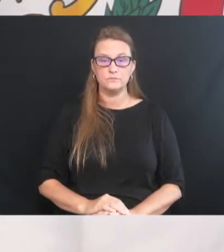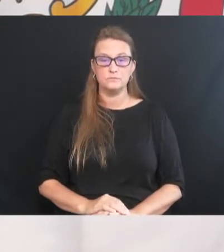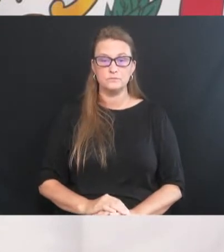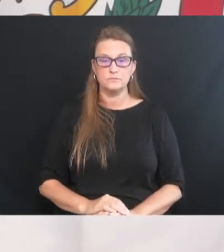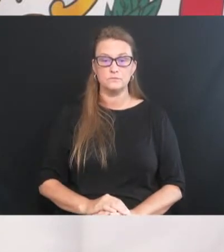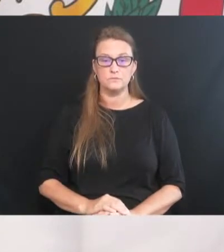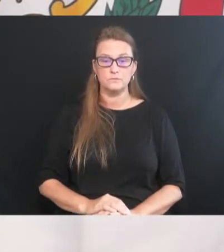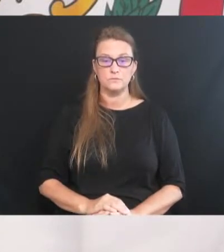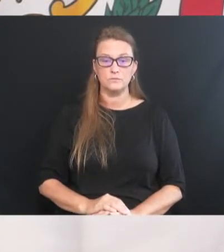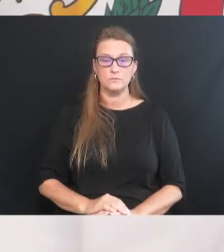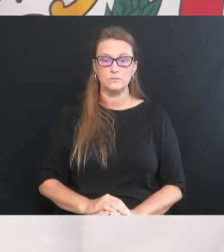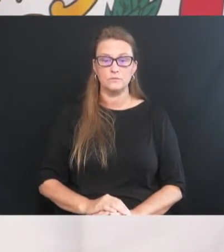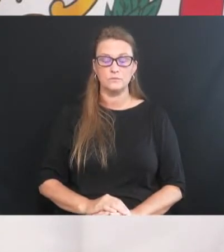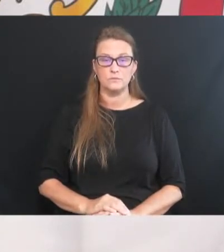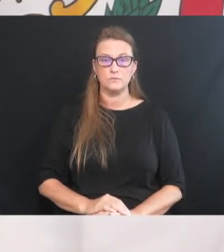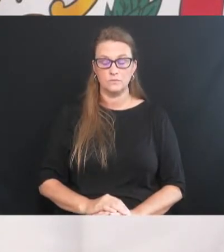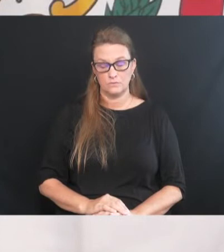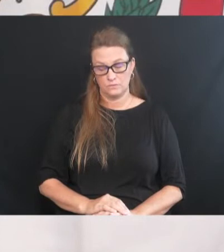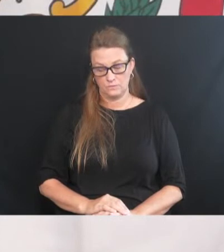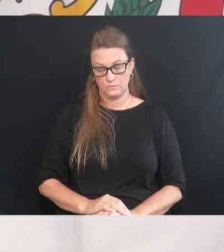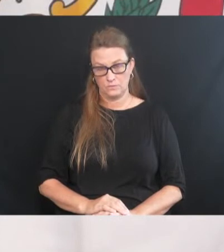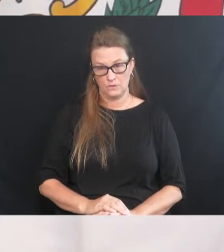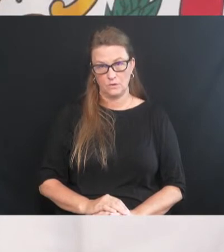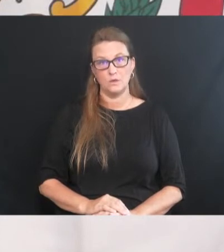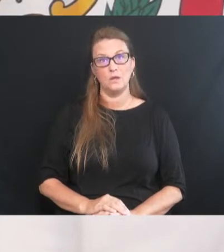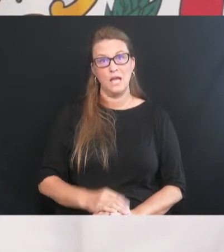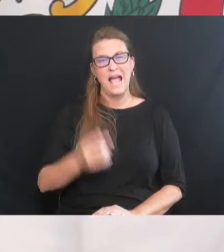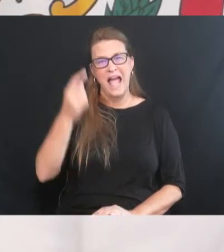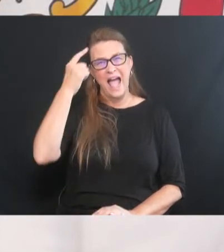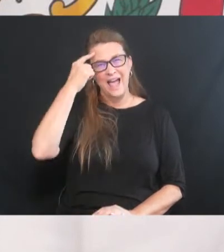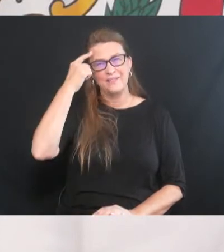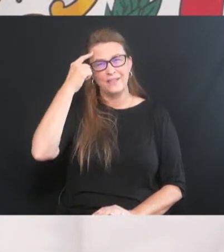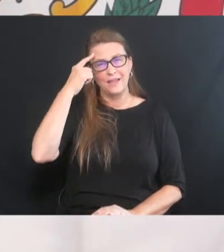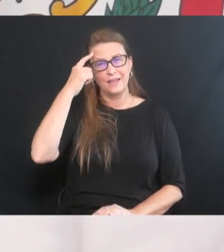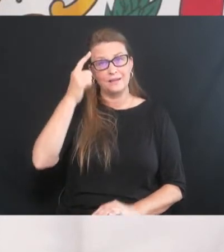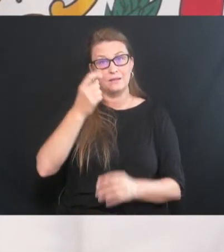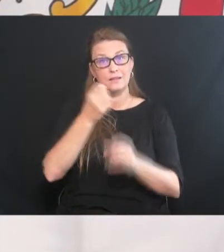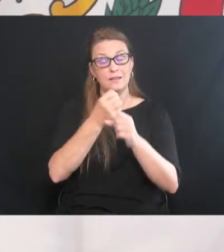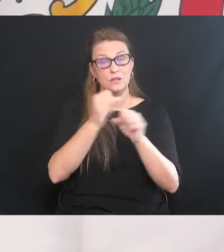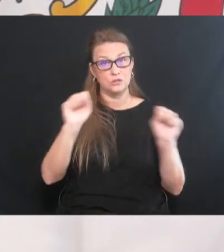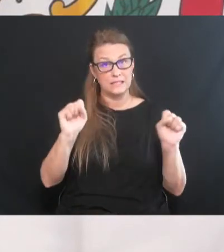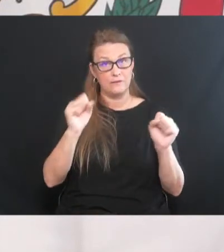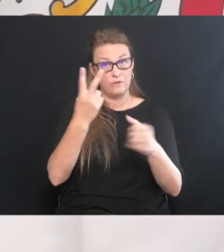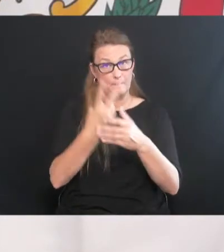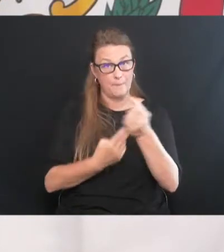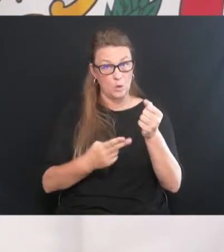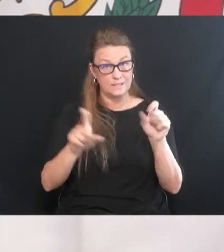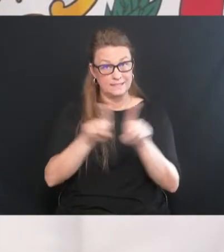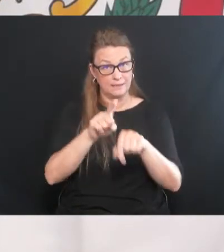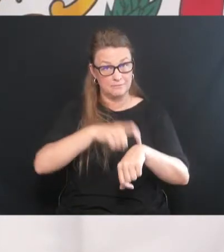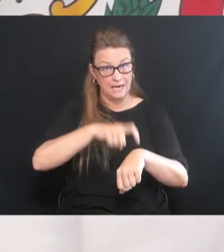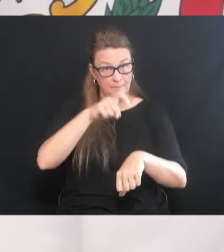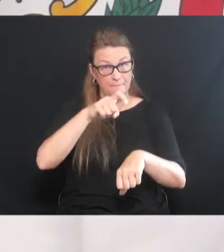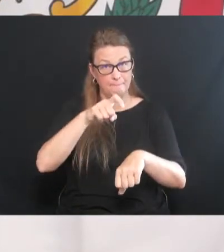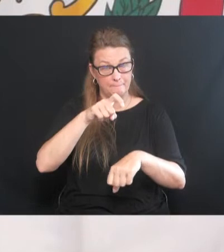going, and to Clay also, Dr. Marsh, I think they're going to tell you absolutely they're safe to take at the same time.